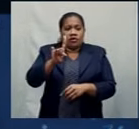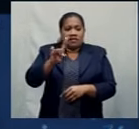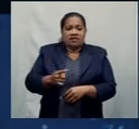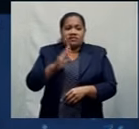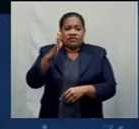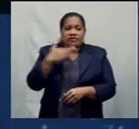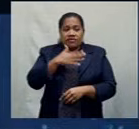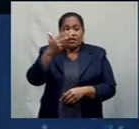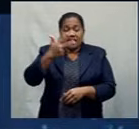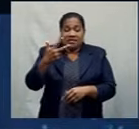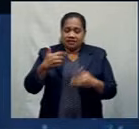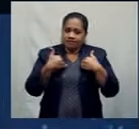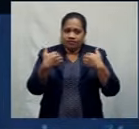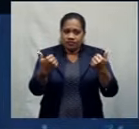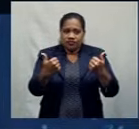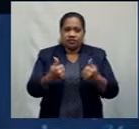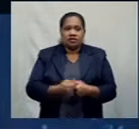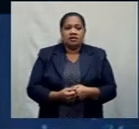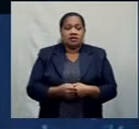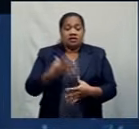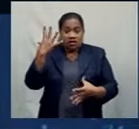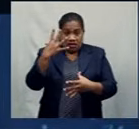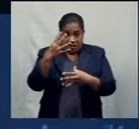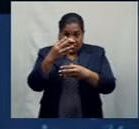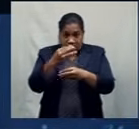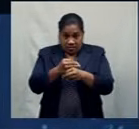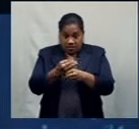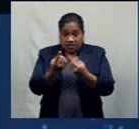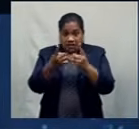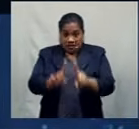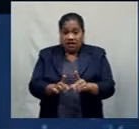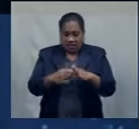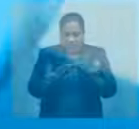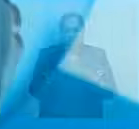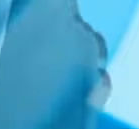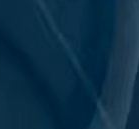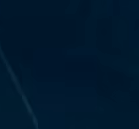in total. The COVID-19 death toll now stands at 51.